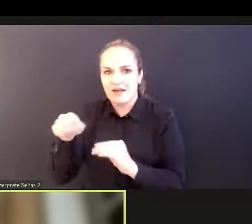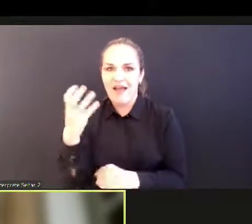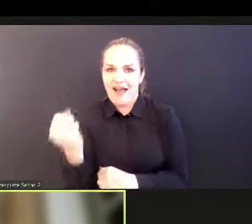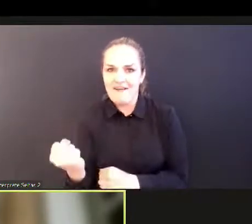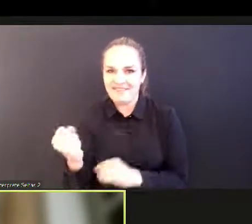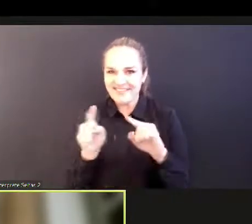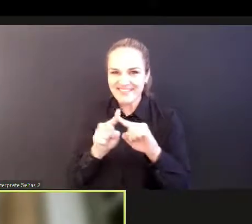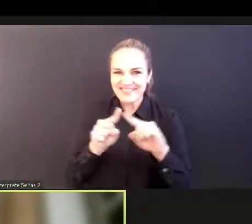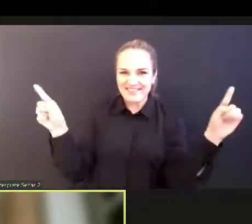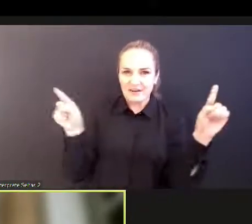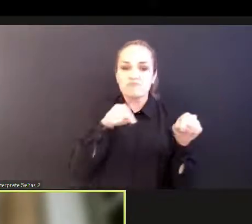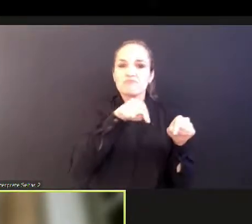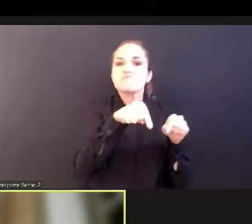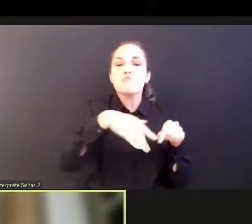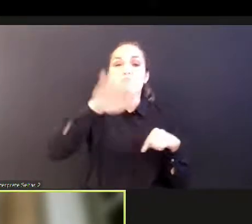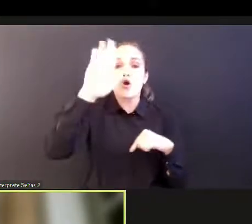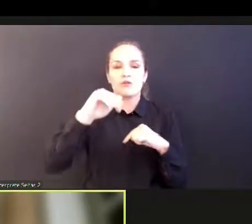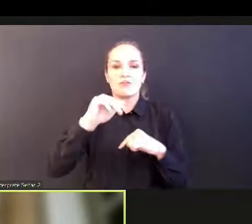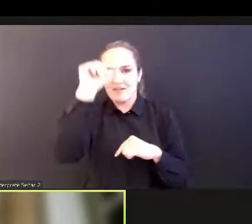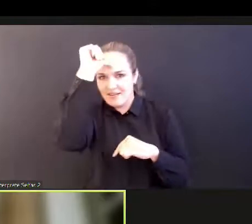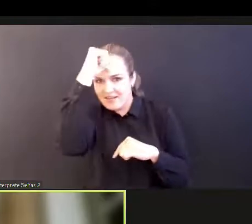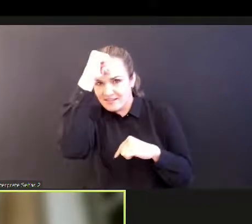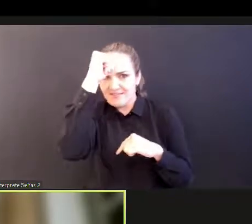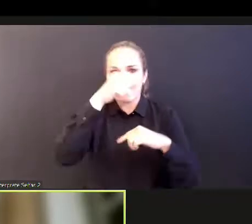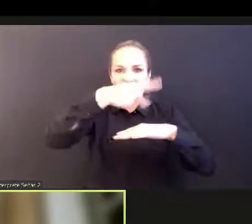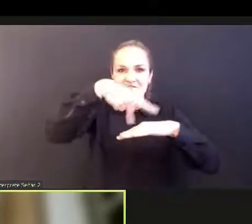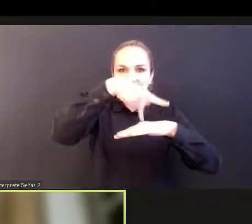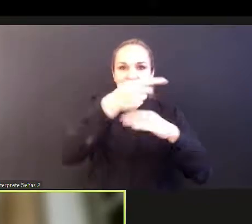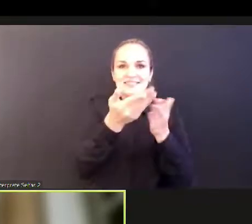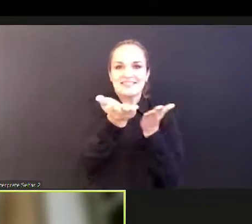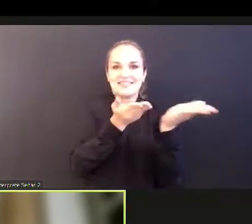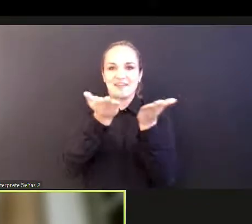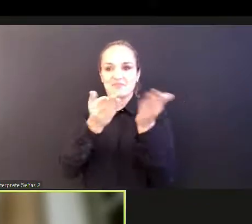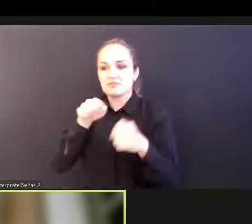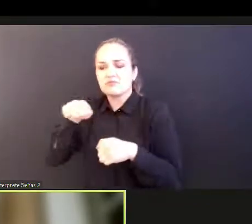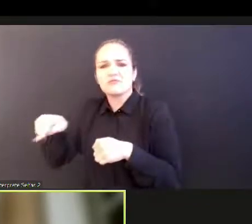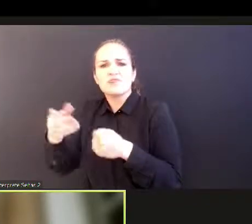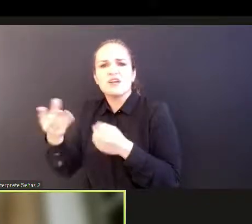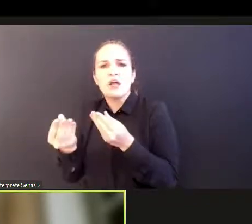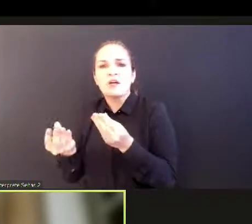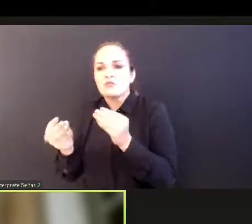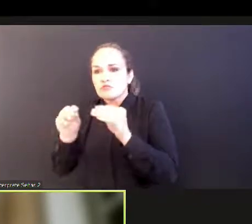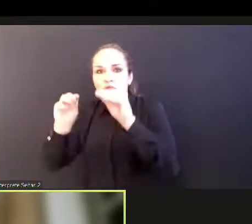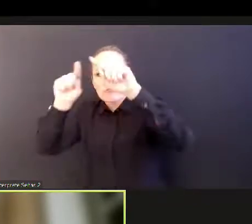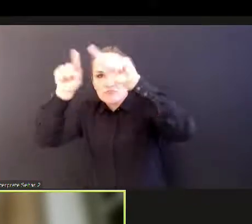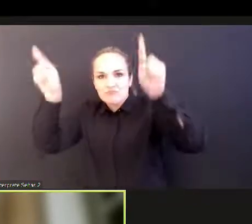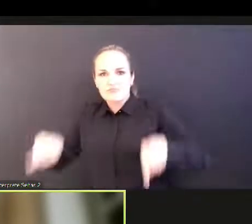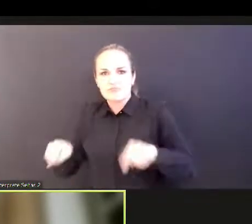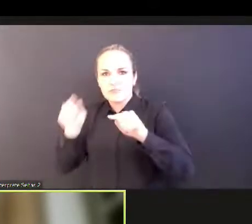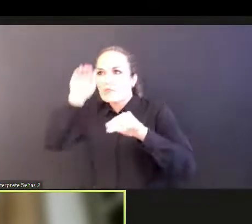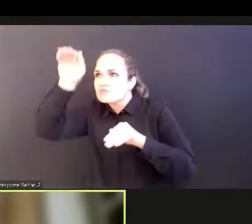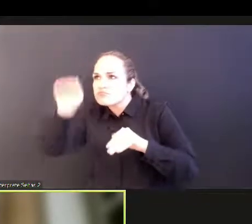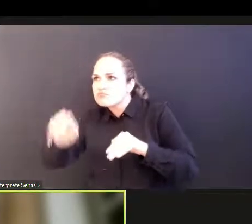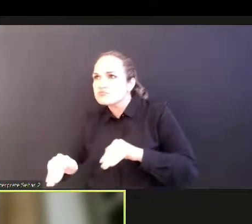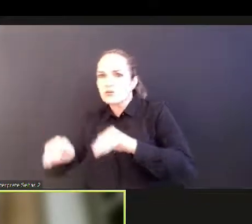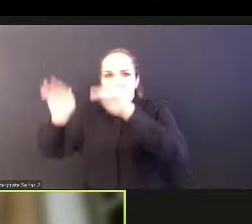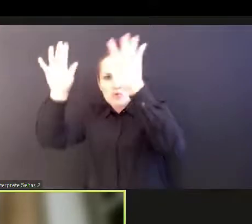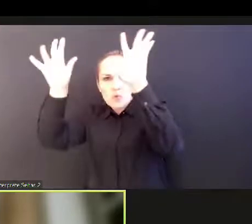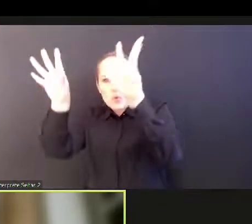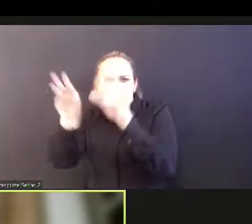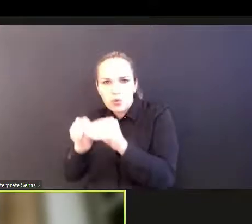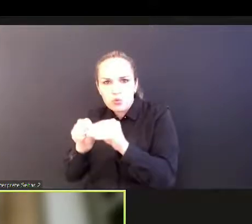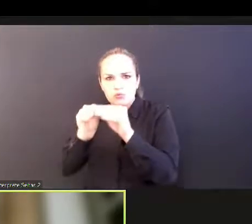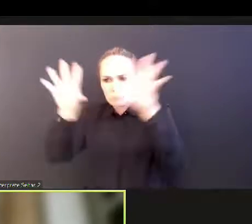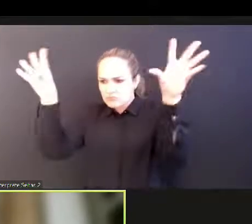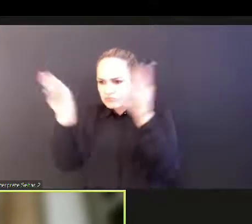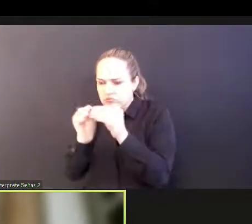cross-border exchange and processing of data, and the growth of its digital economy in general, because China is one of the biggest digital economies today,